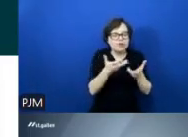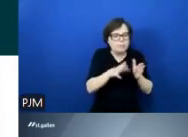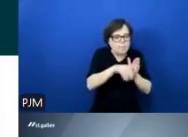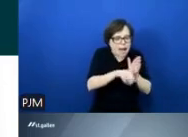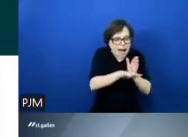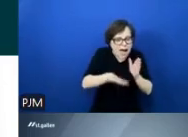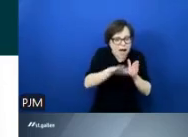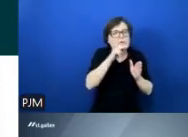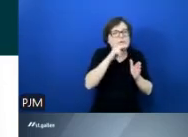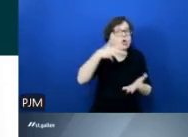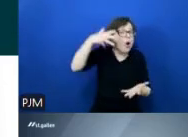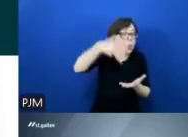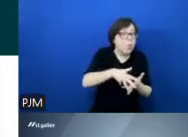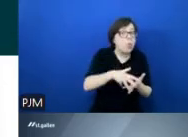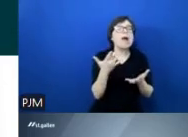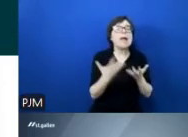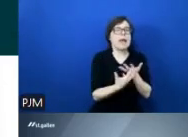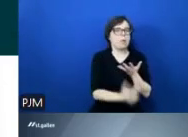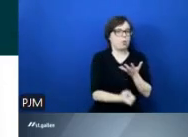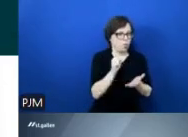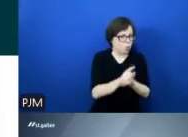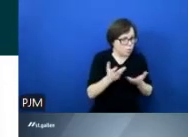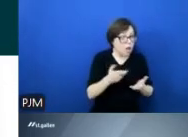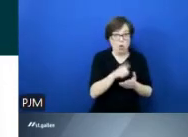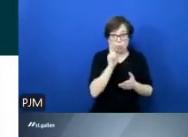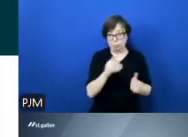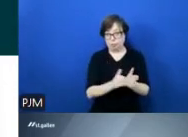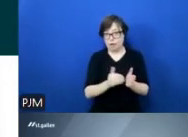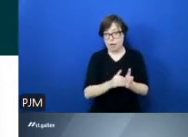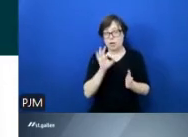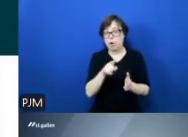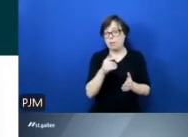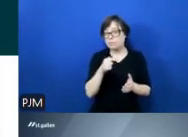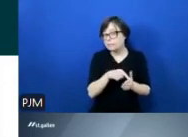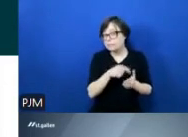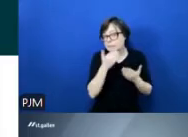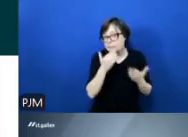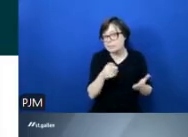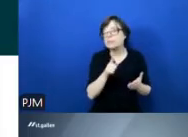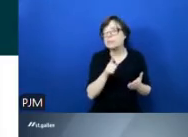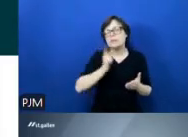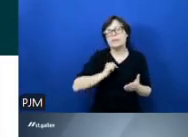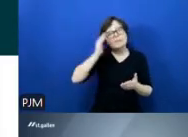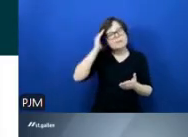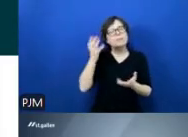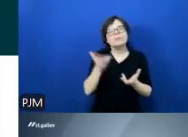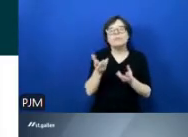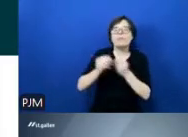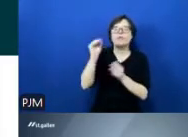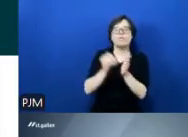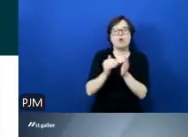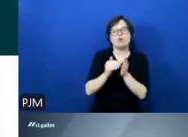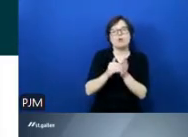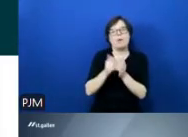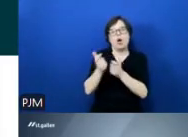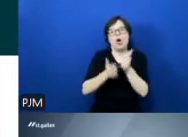waters get infiltrated. It's very useful as a tool because it helps us to define properly the areas